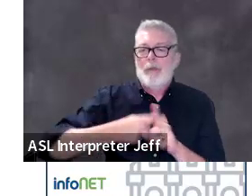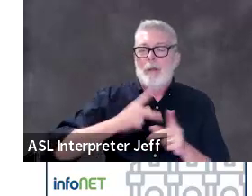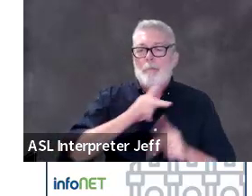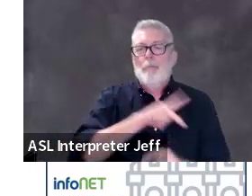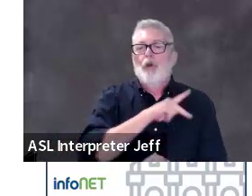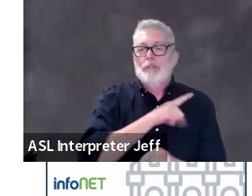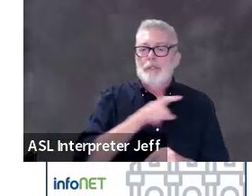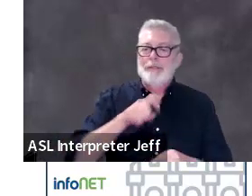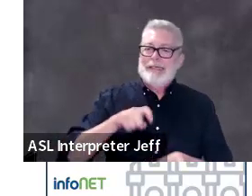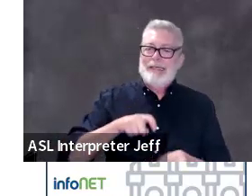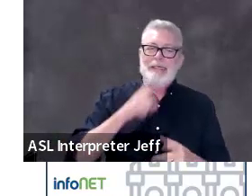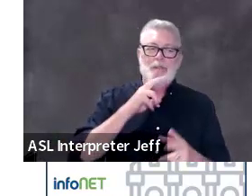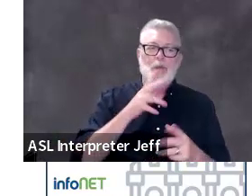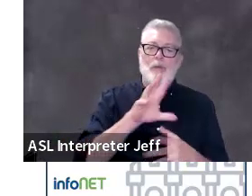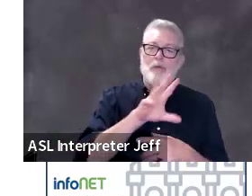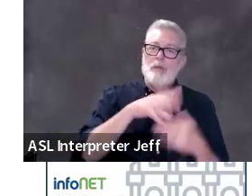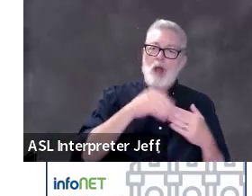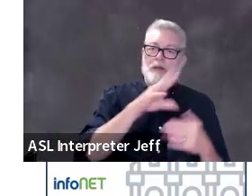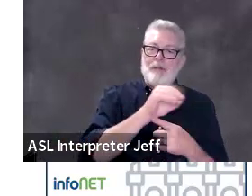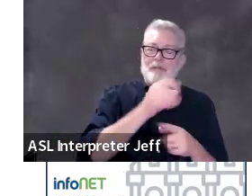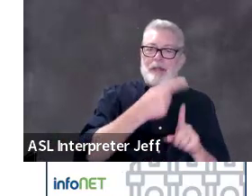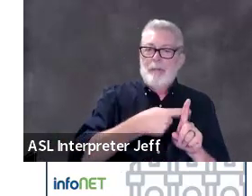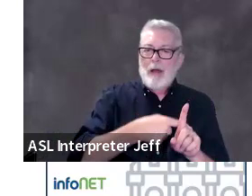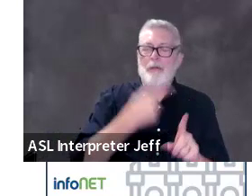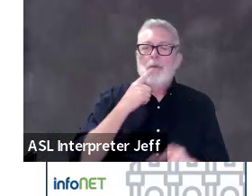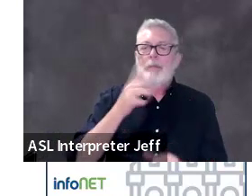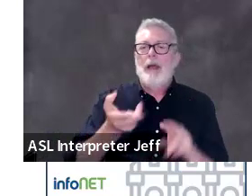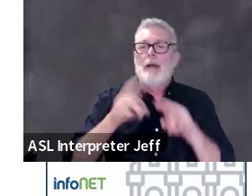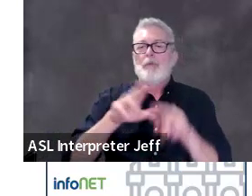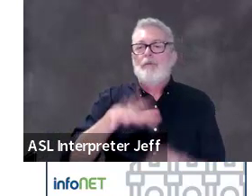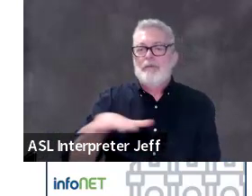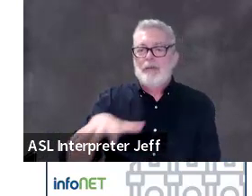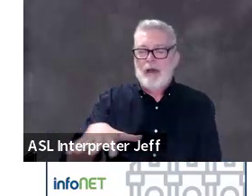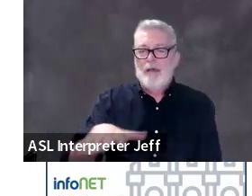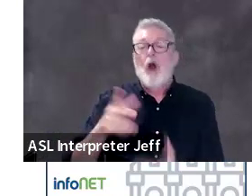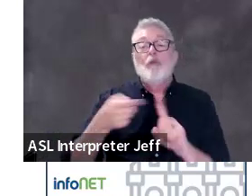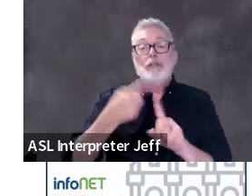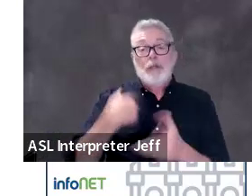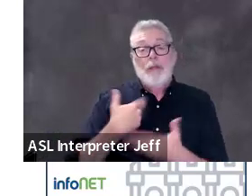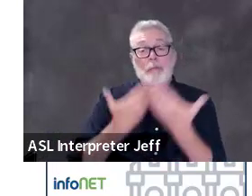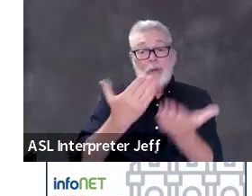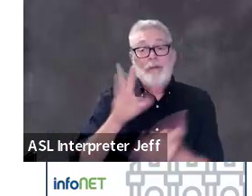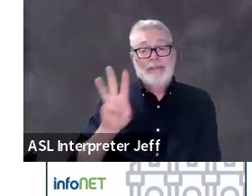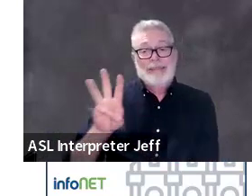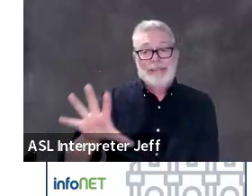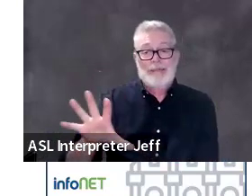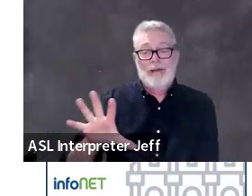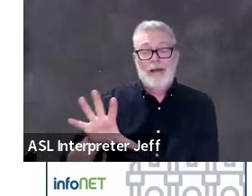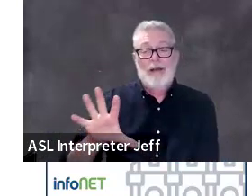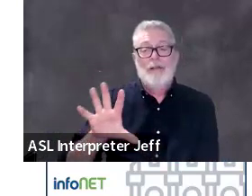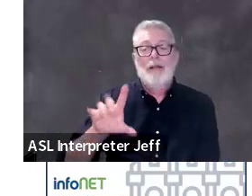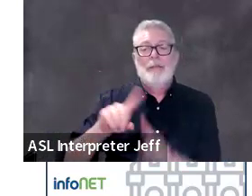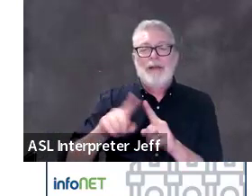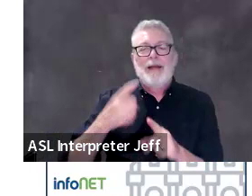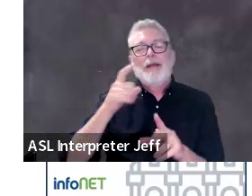allowance would go from $50 a month to $55. They had originally proposed $65, but lowered that to